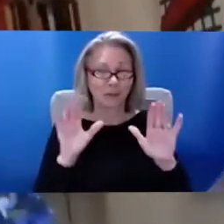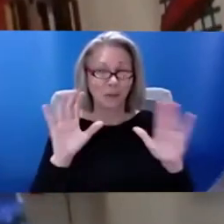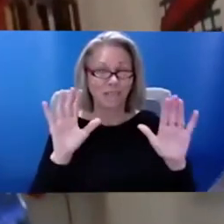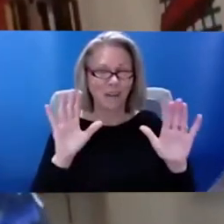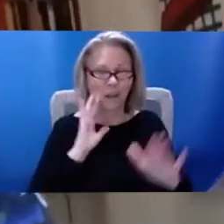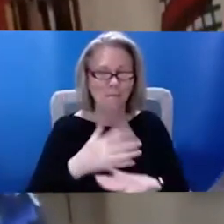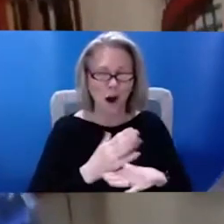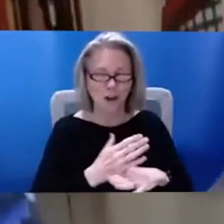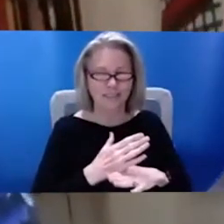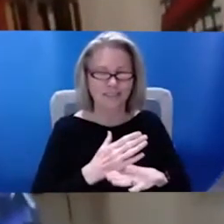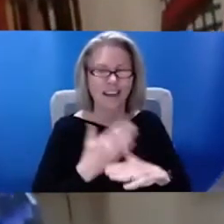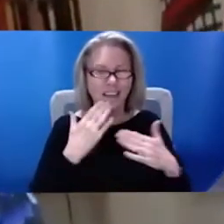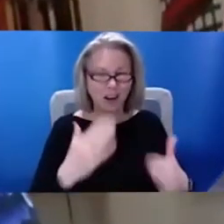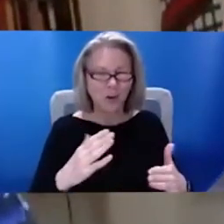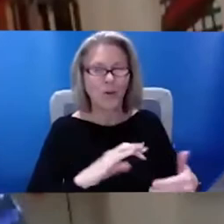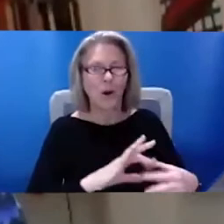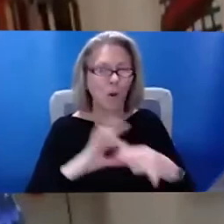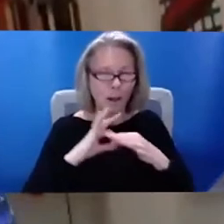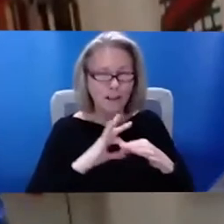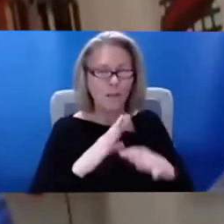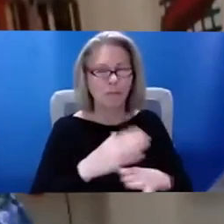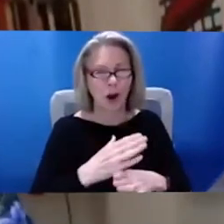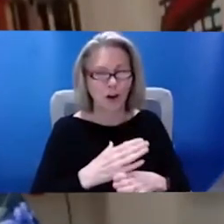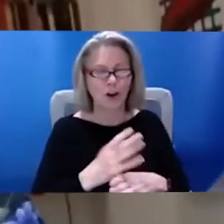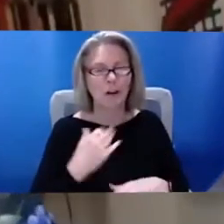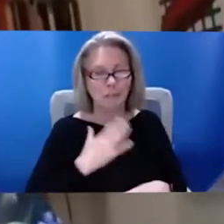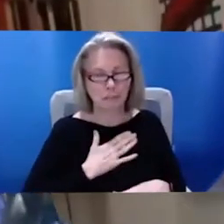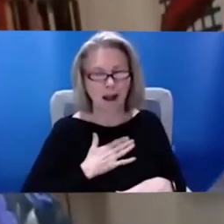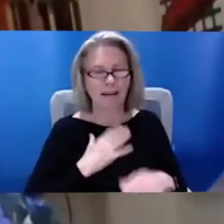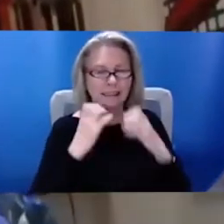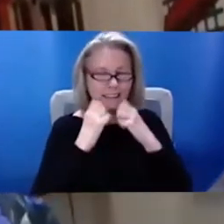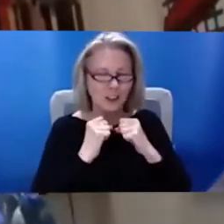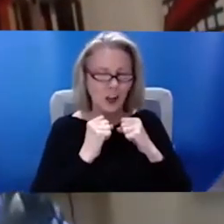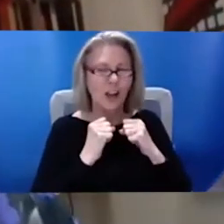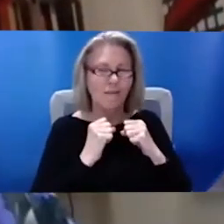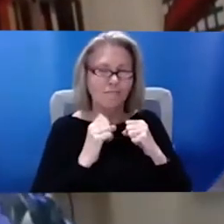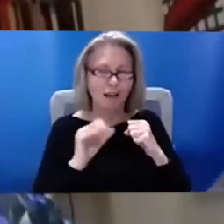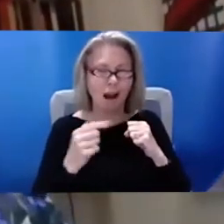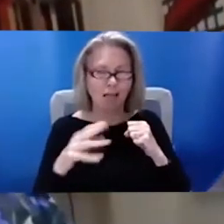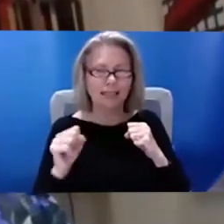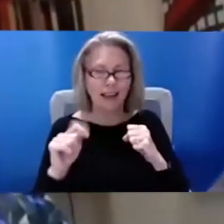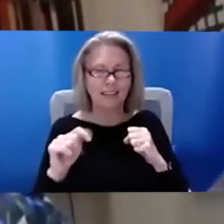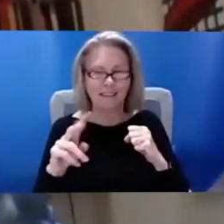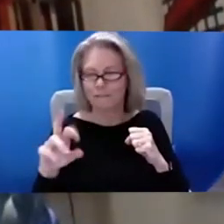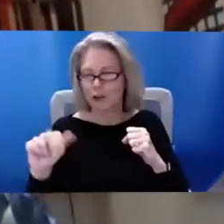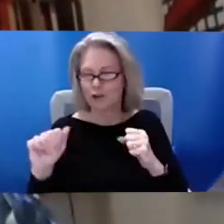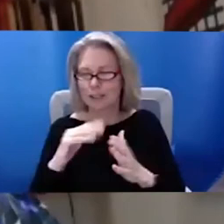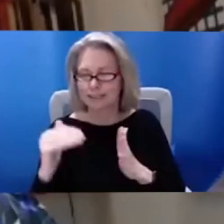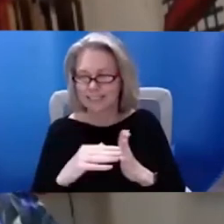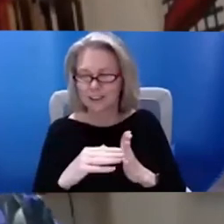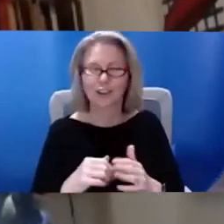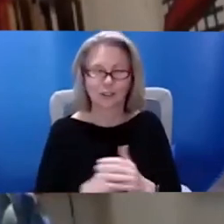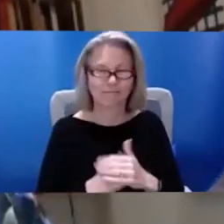wonderful partners and coalition partners, and also my essential colleagues at the Vera List Center, Ayola Pierre, Adrian